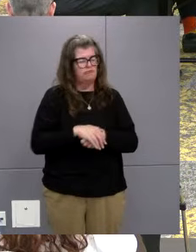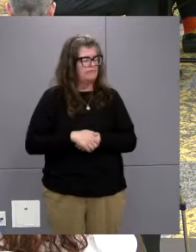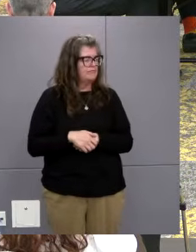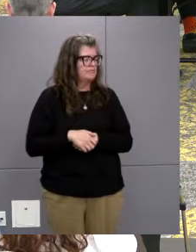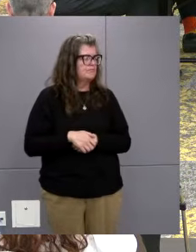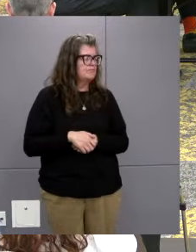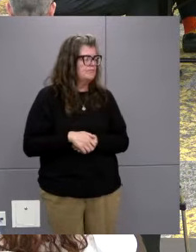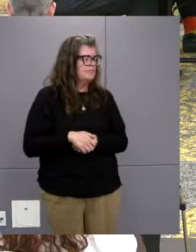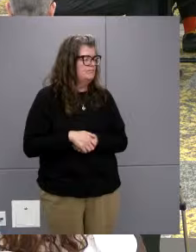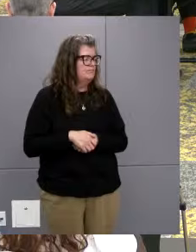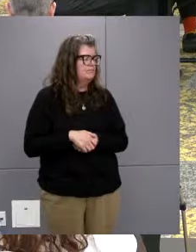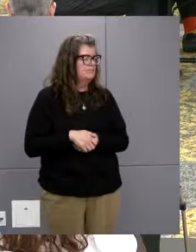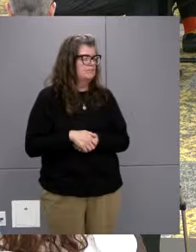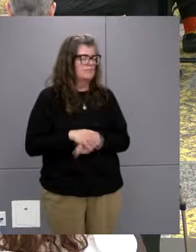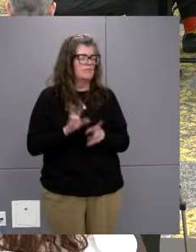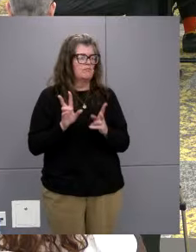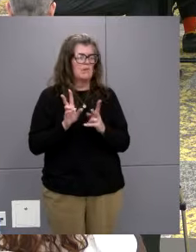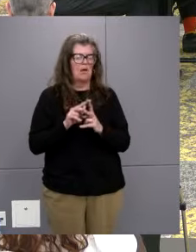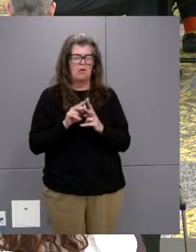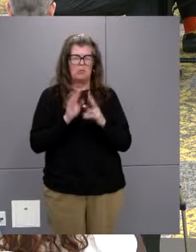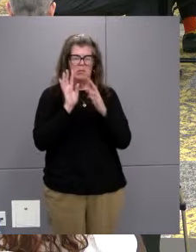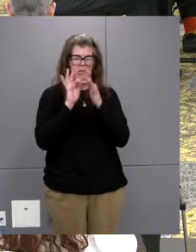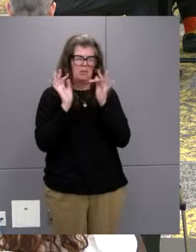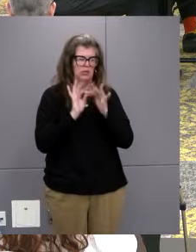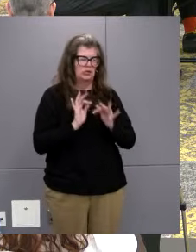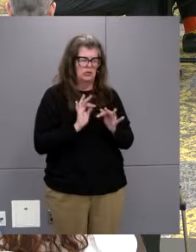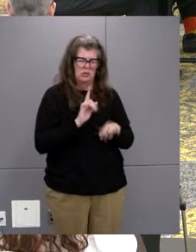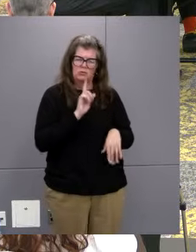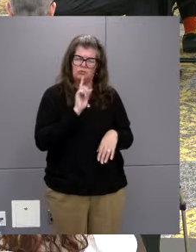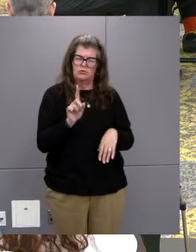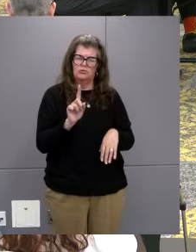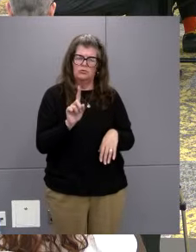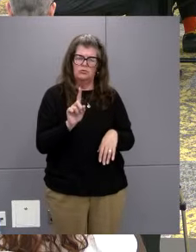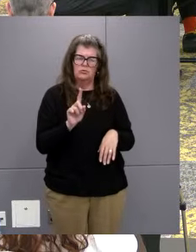Now, a couple of people have said this, but it's absolutely true.